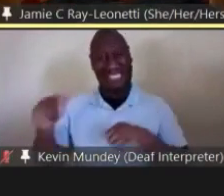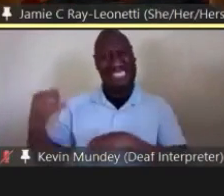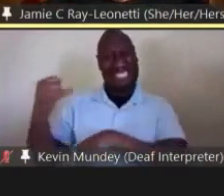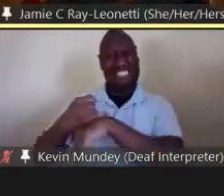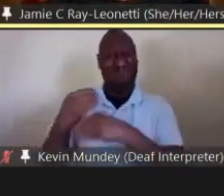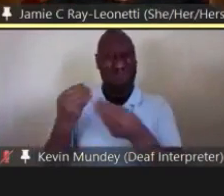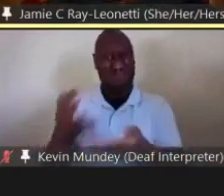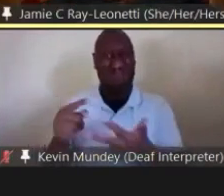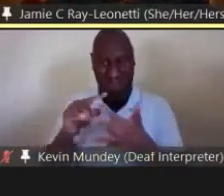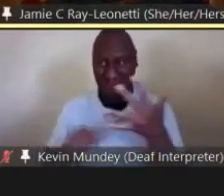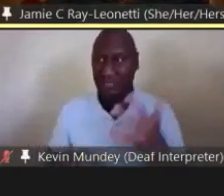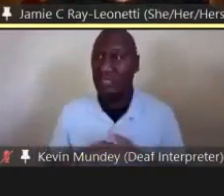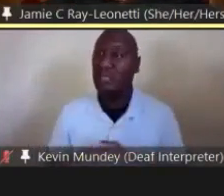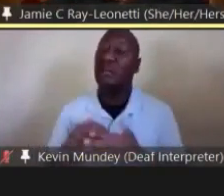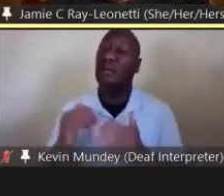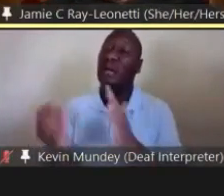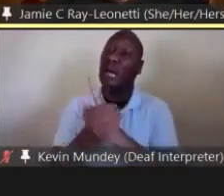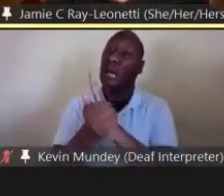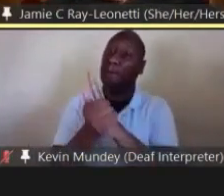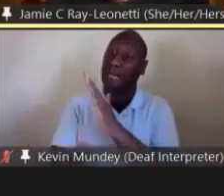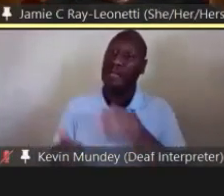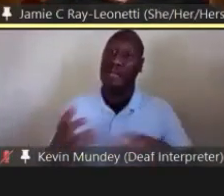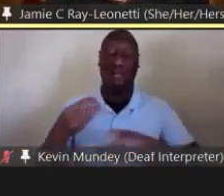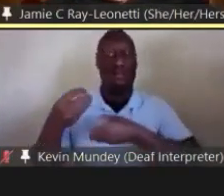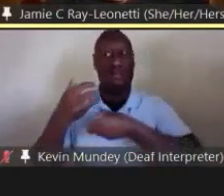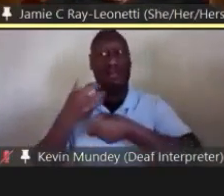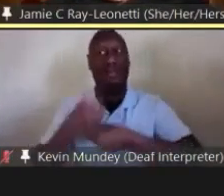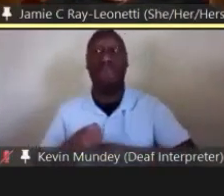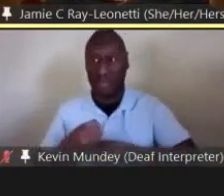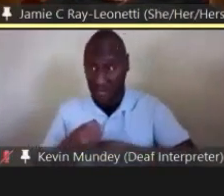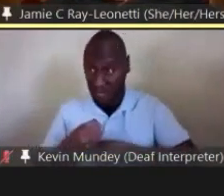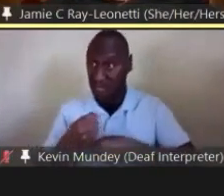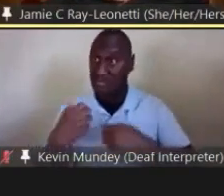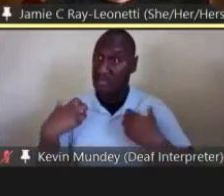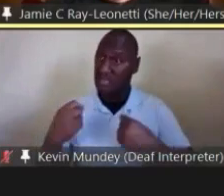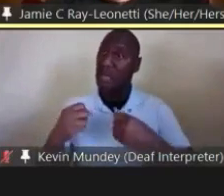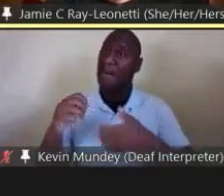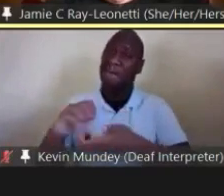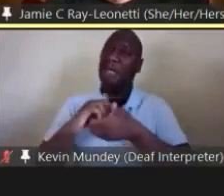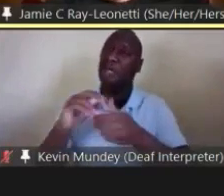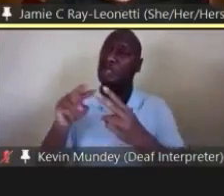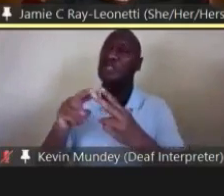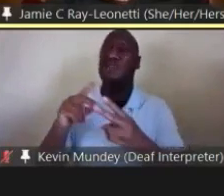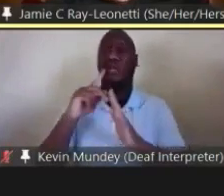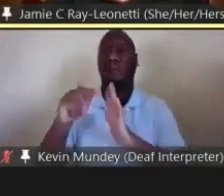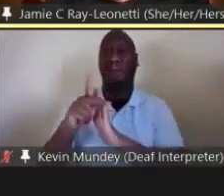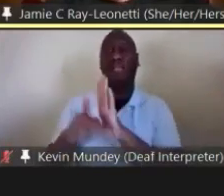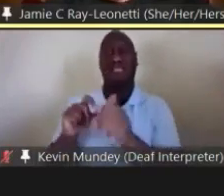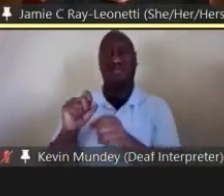Competence and Confidence, Partners in Policymaking, C2P2,